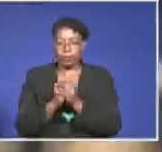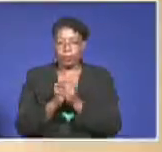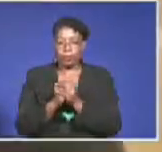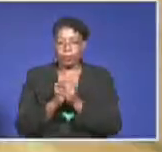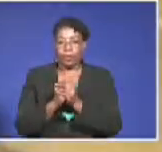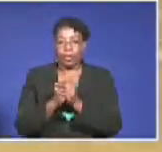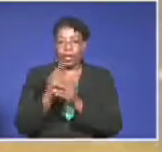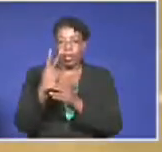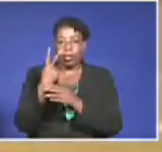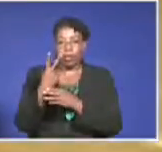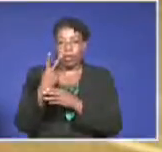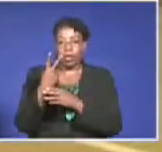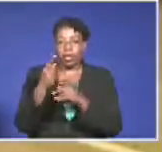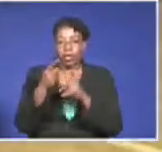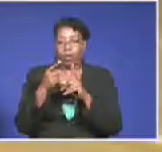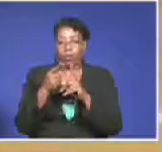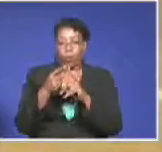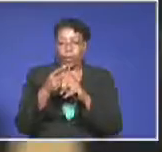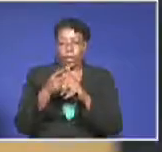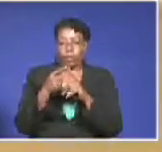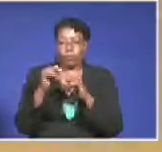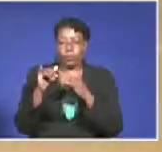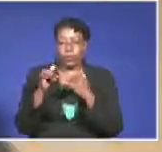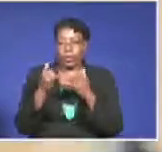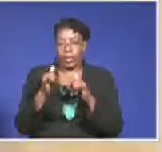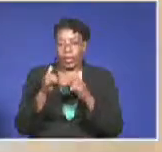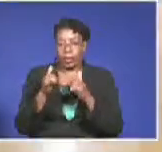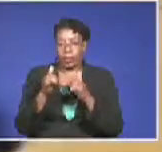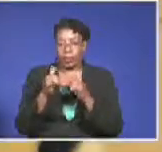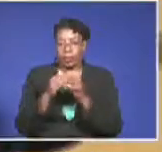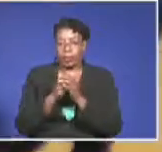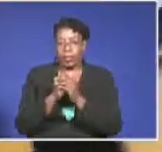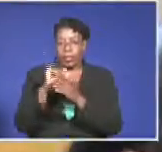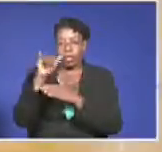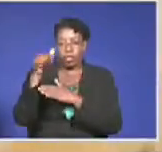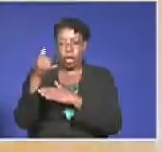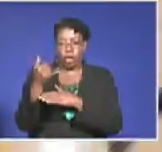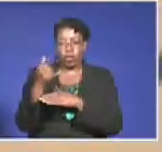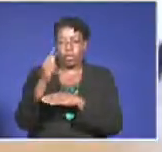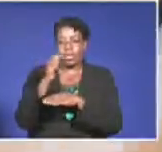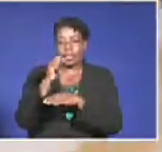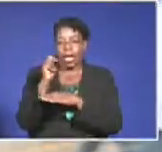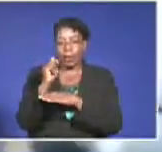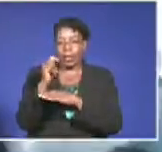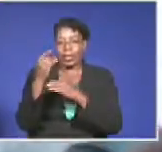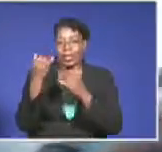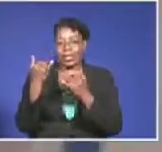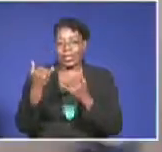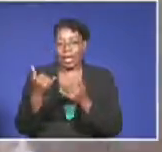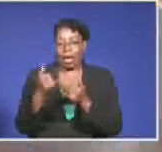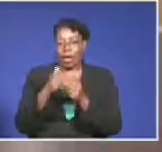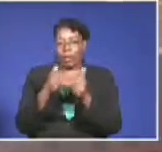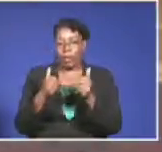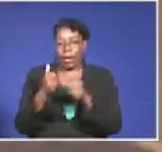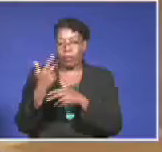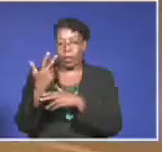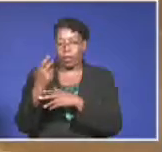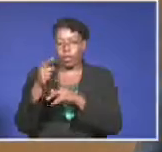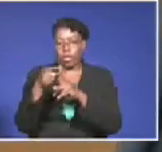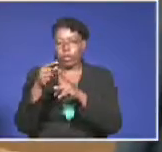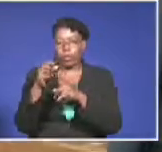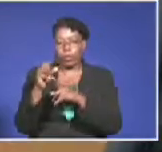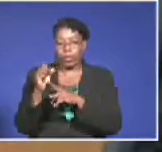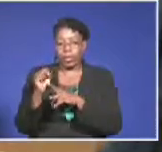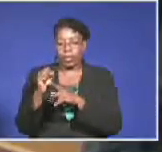gets a 3-point play. The Jaguars are hyped about those points. Tabernacle now trails by 9 points. Joshua Dames in transition.